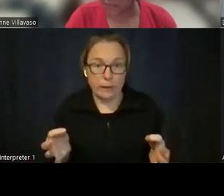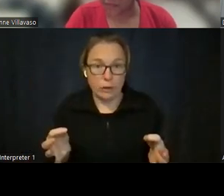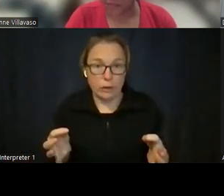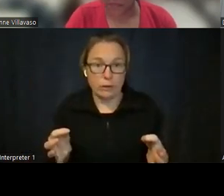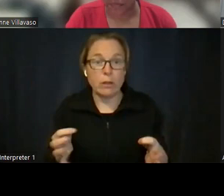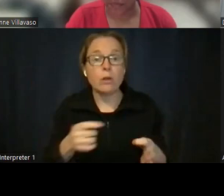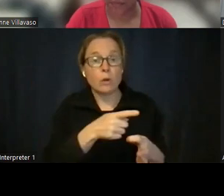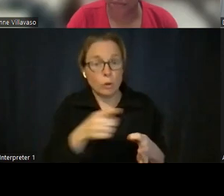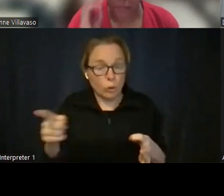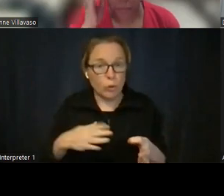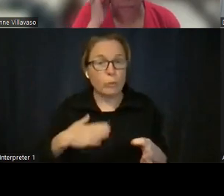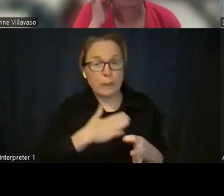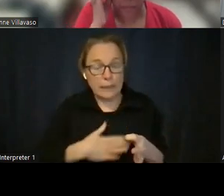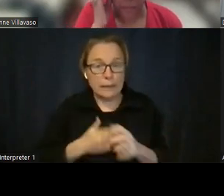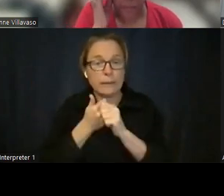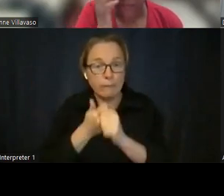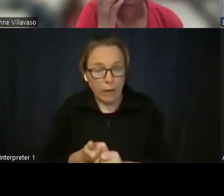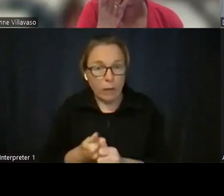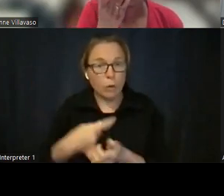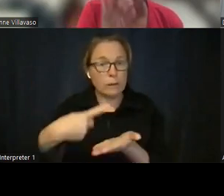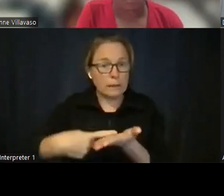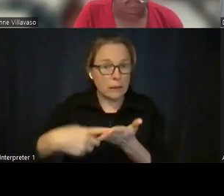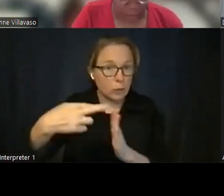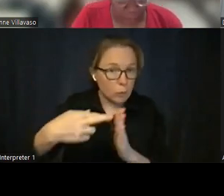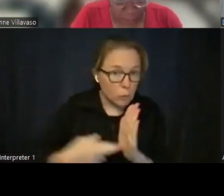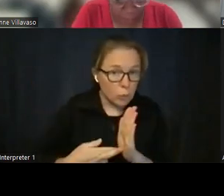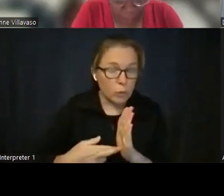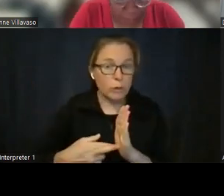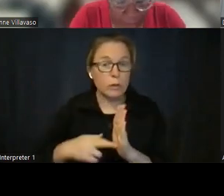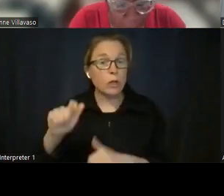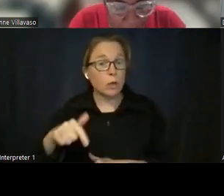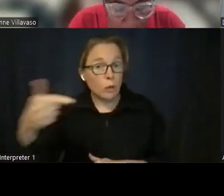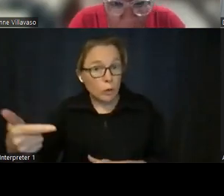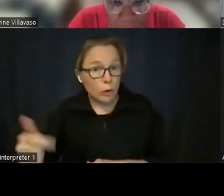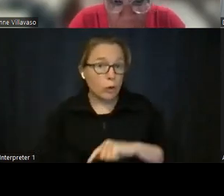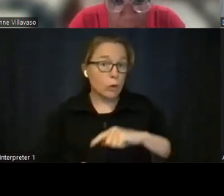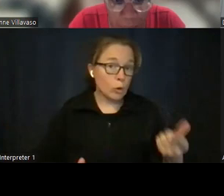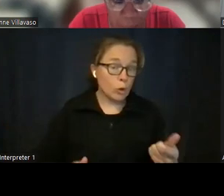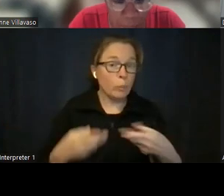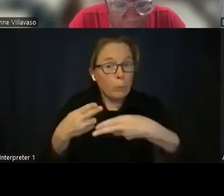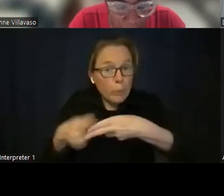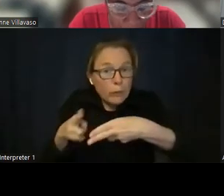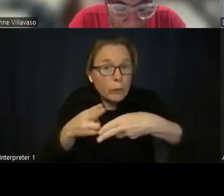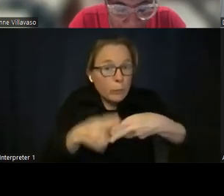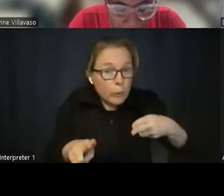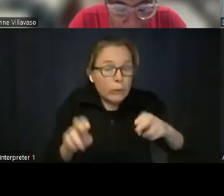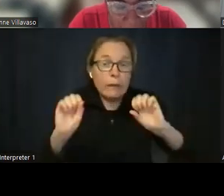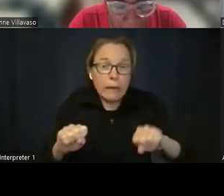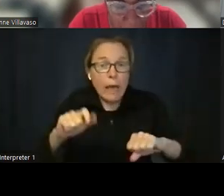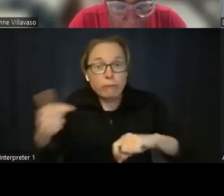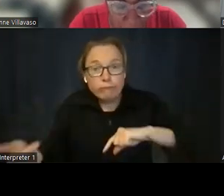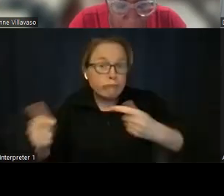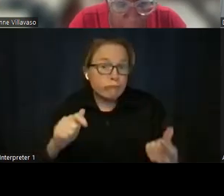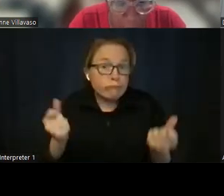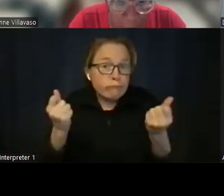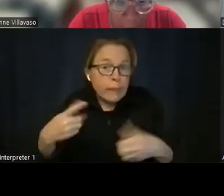normal discussion rules. Please be brief with each time you speak, even though you can speak multiple times. Please be facilitated.